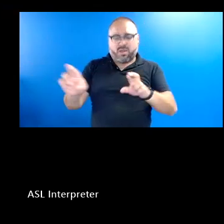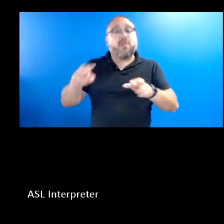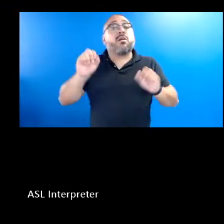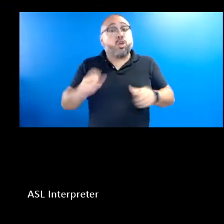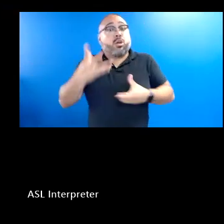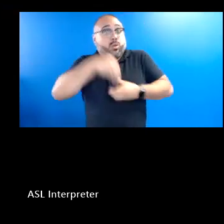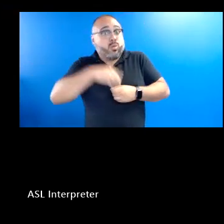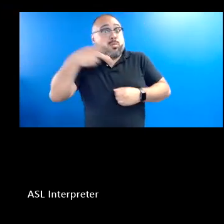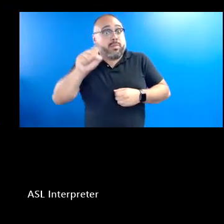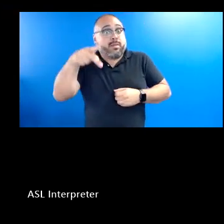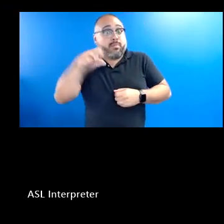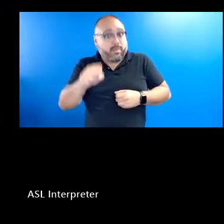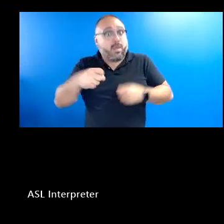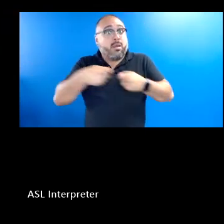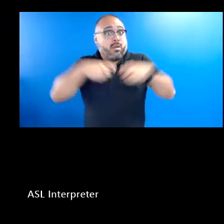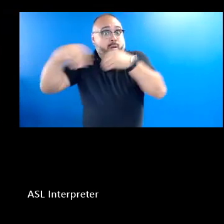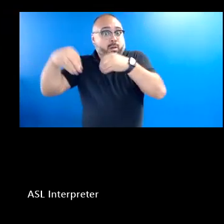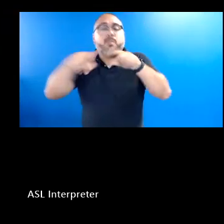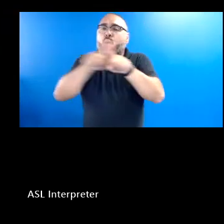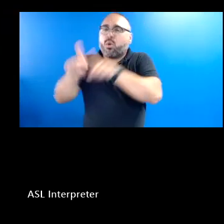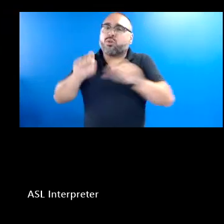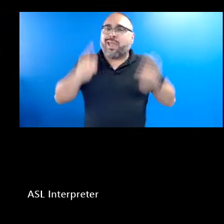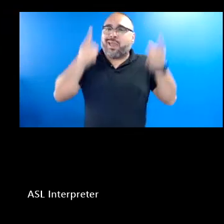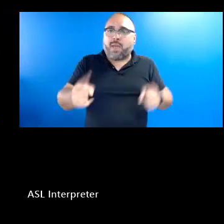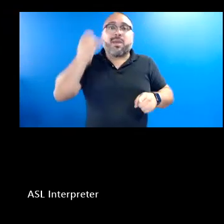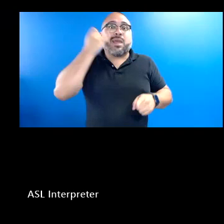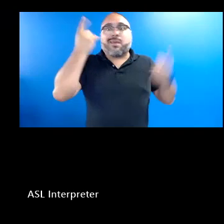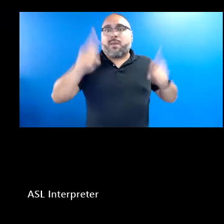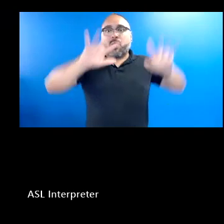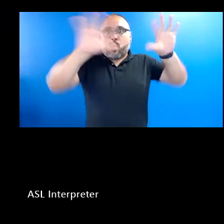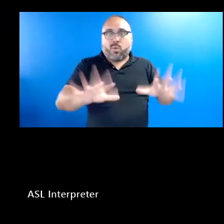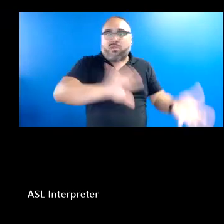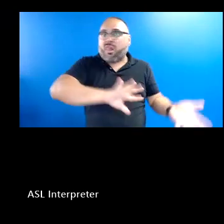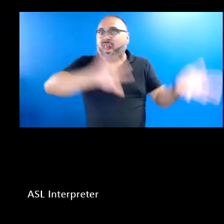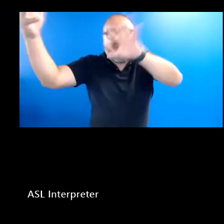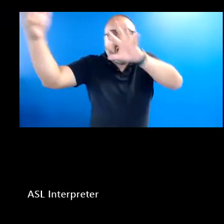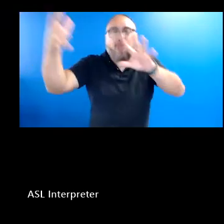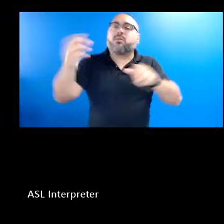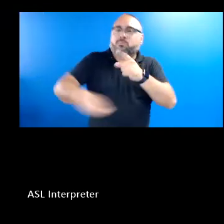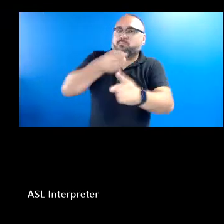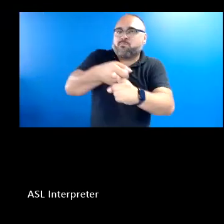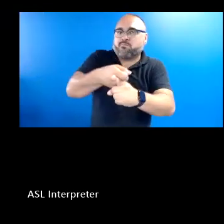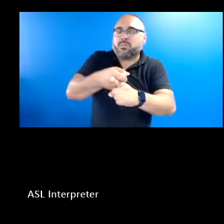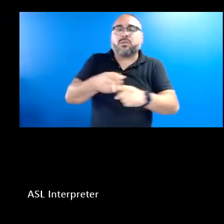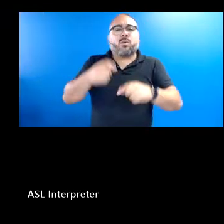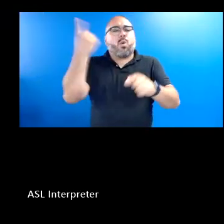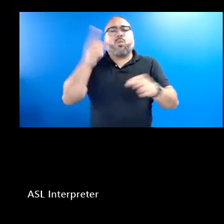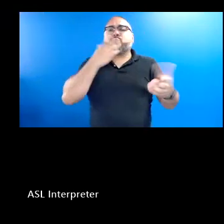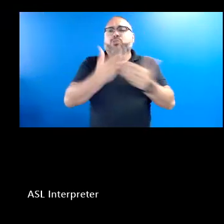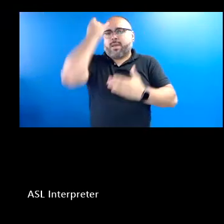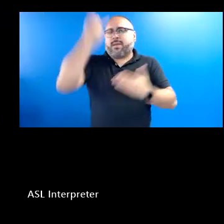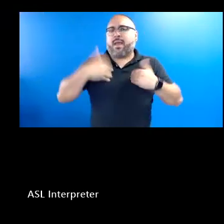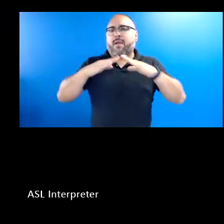in natural or man-made disasters. So it's always good to be prepared, to have a resilient home. Ensure you have